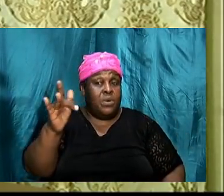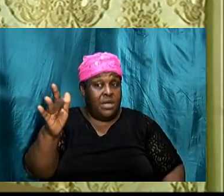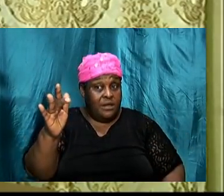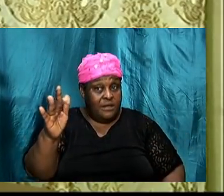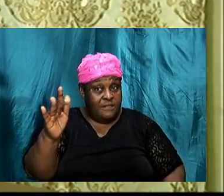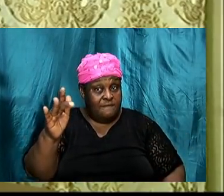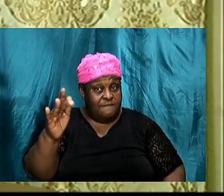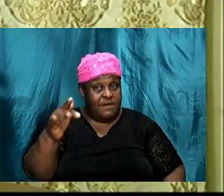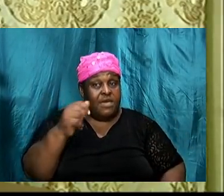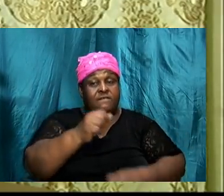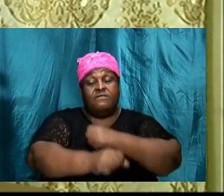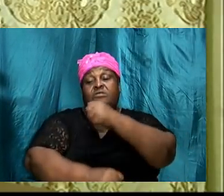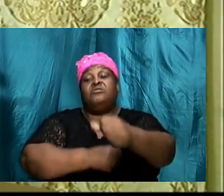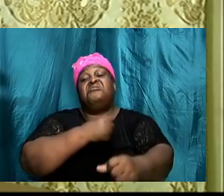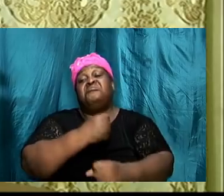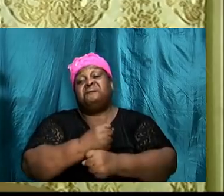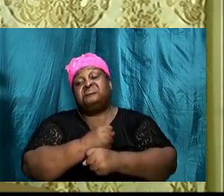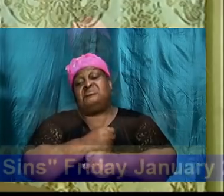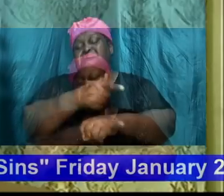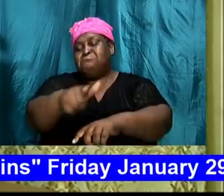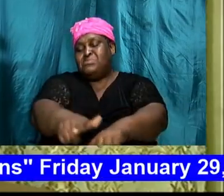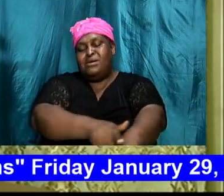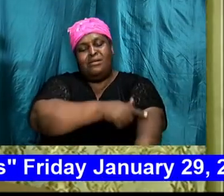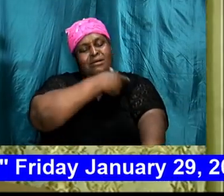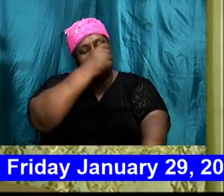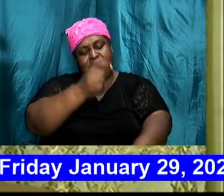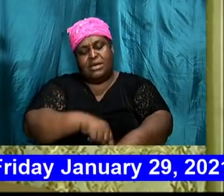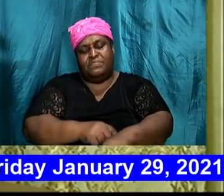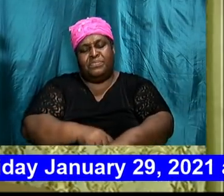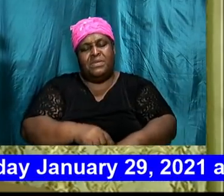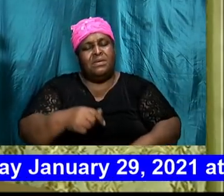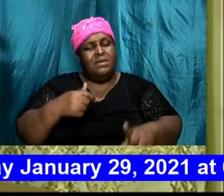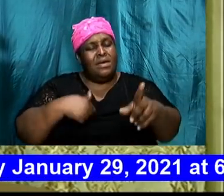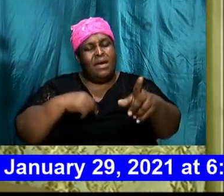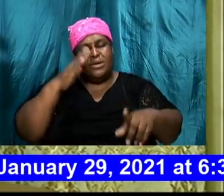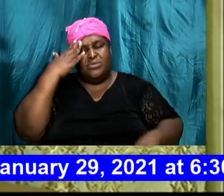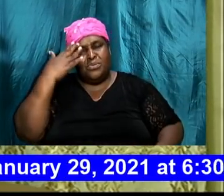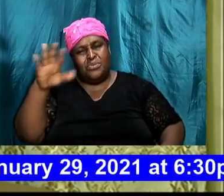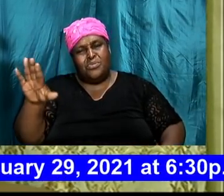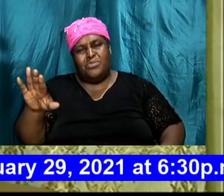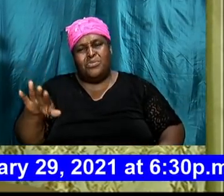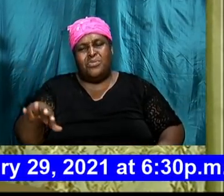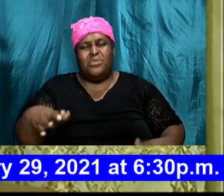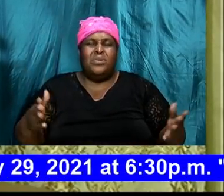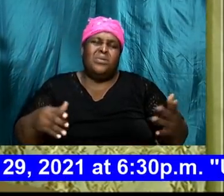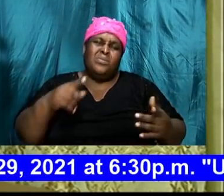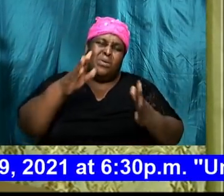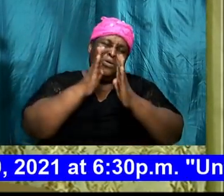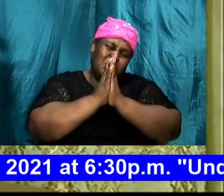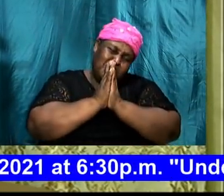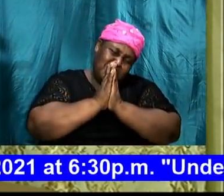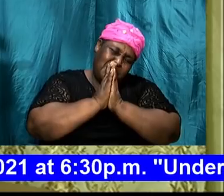and that's a long time I don't know what you have been praying about